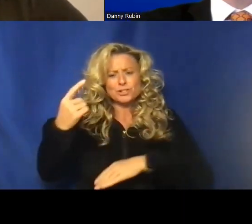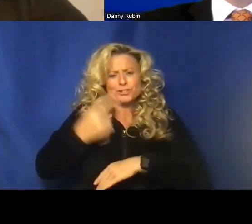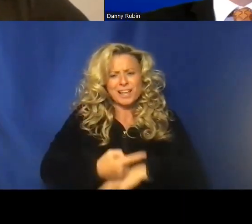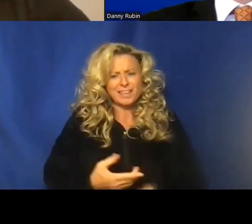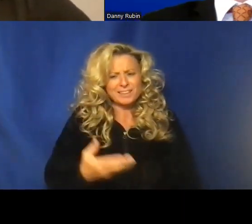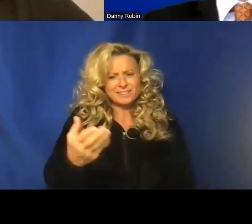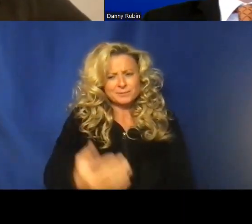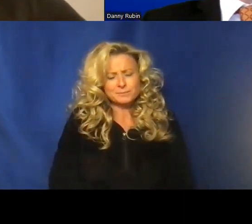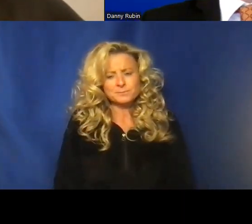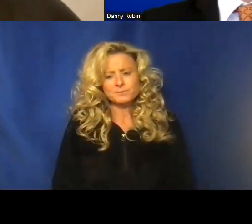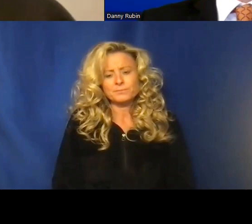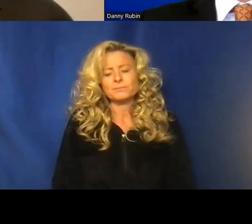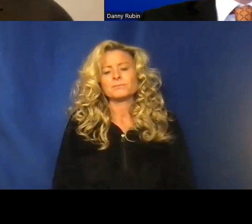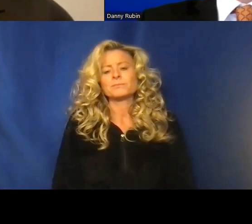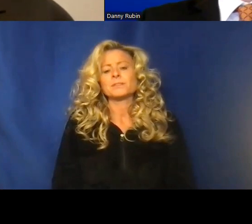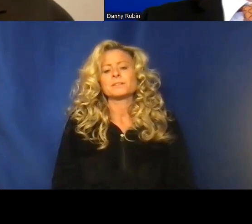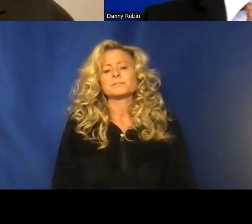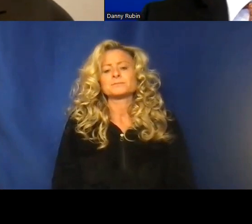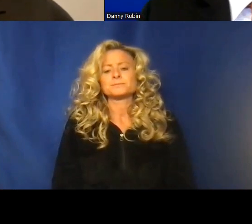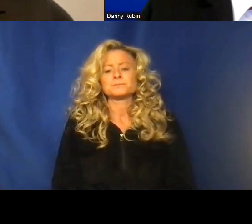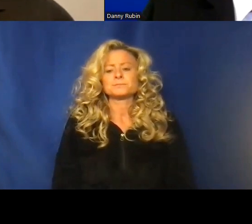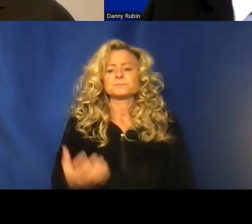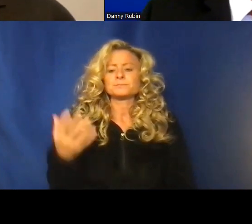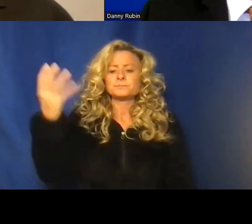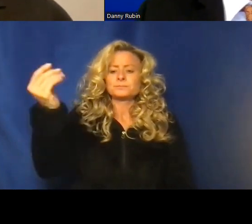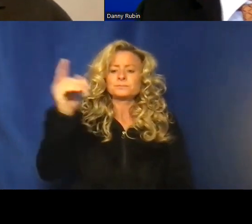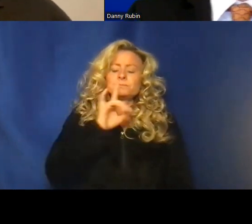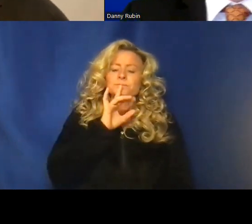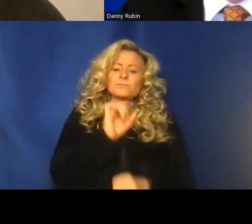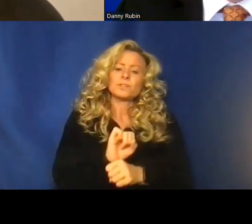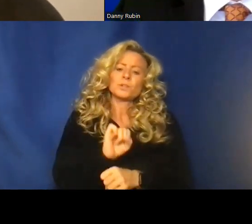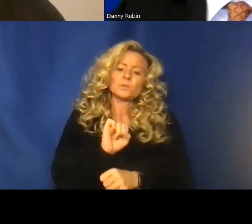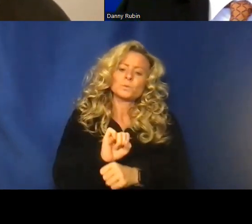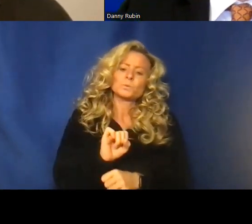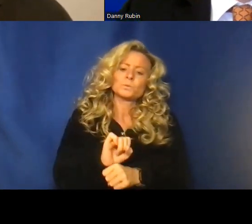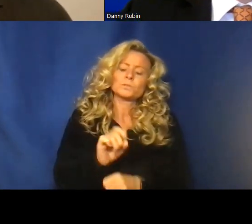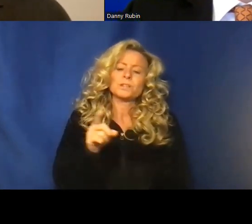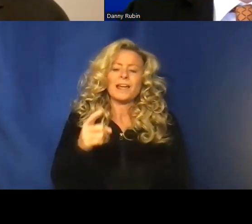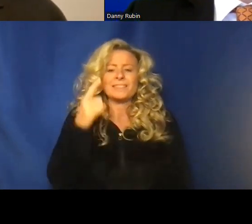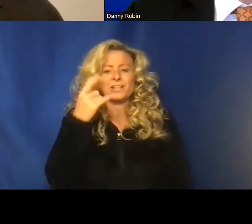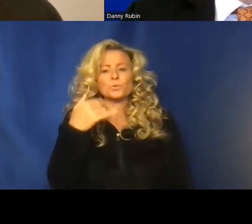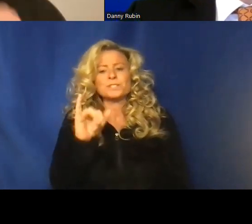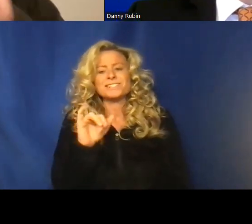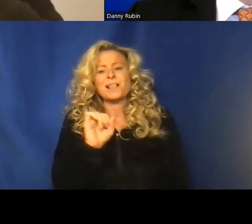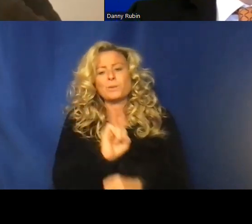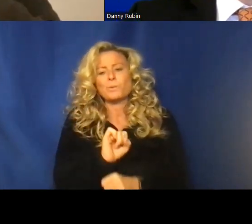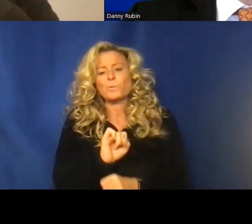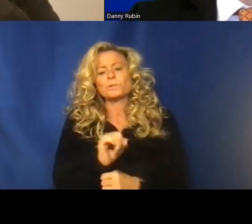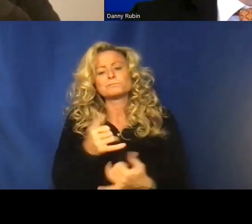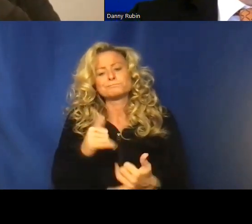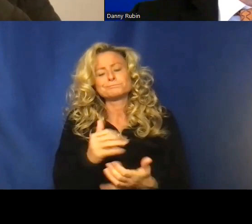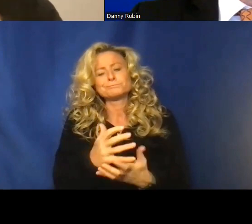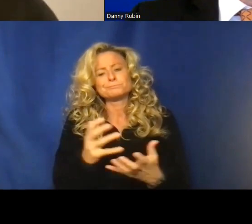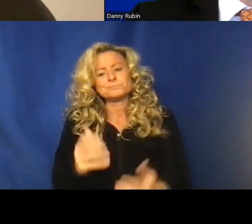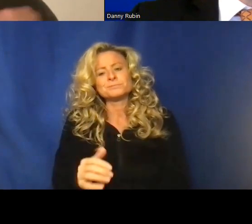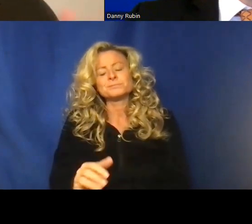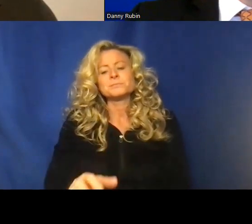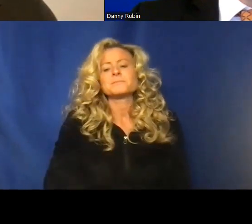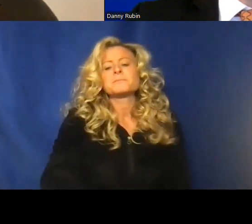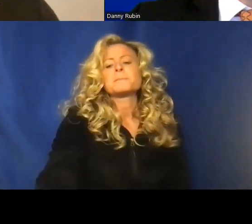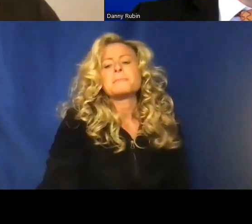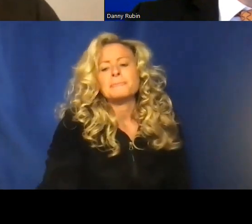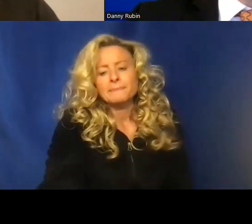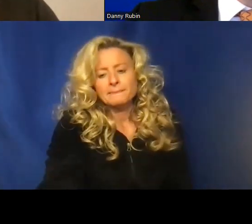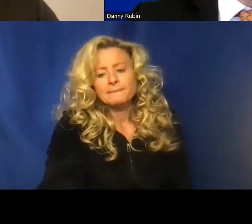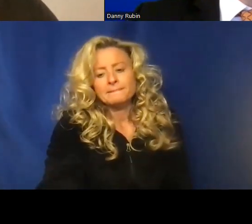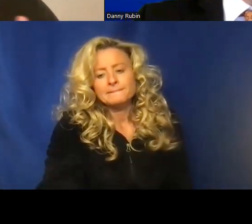day aside from the actual work you're doing? Well, I think we're still getting work done quite a bit. I think what ends up